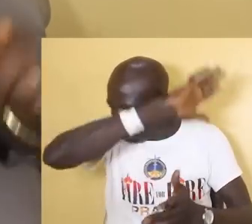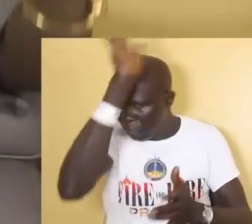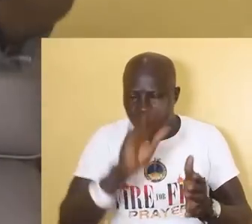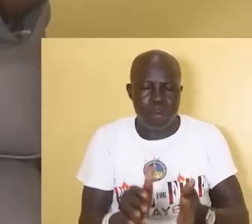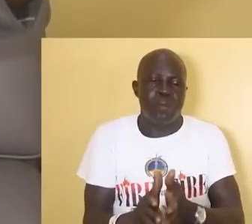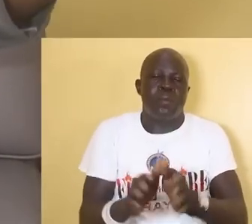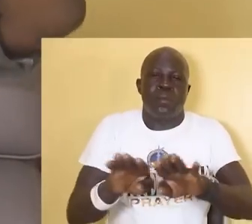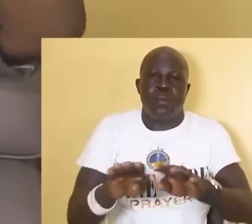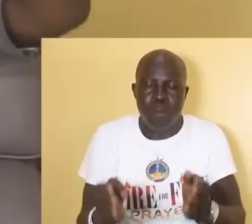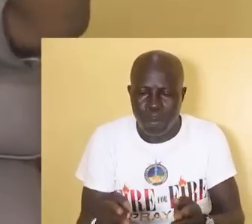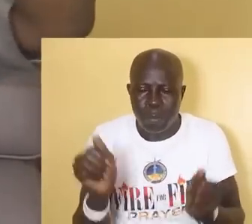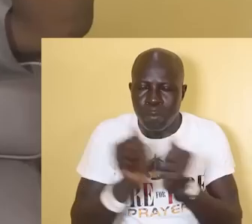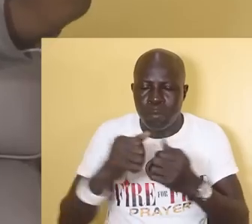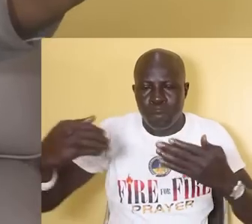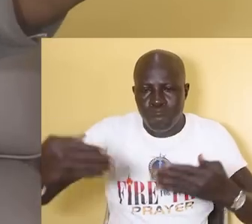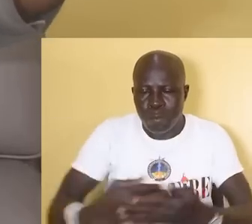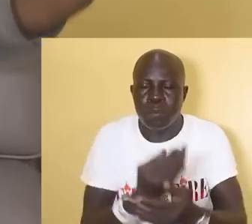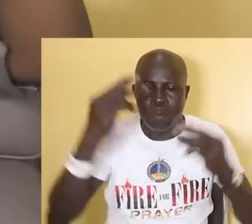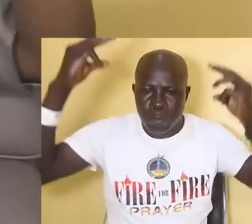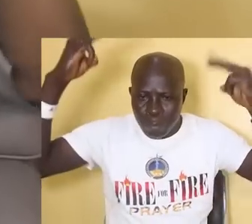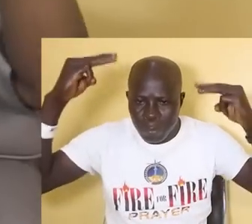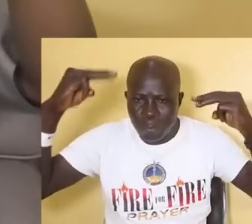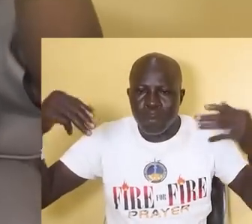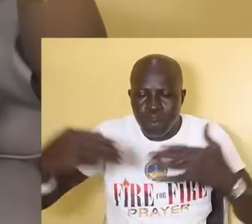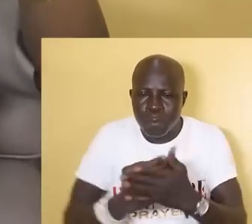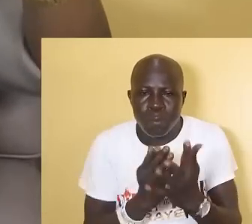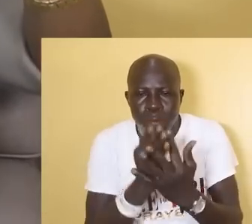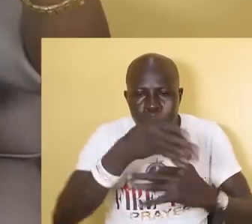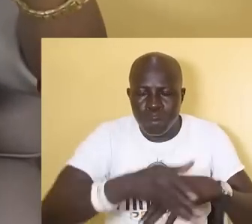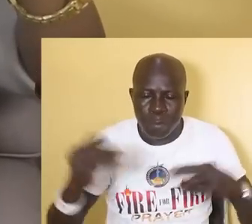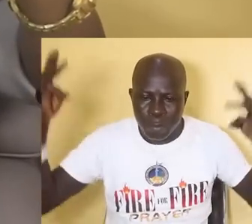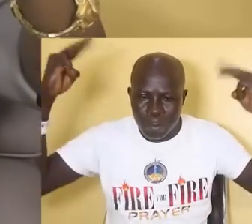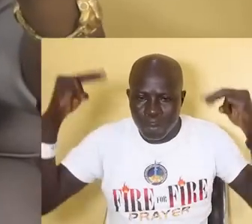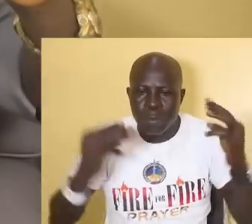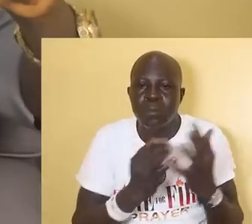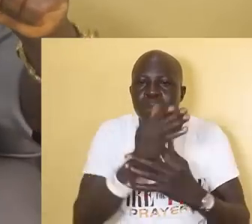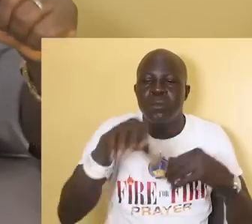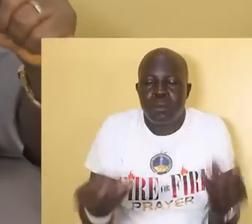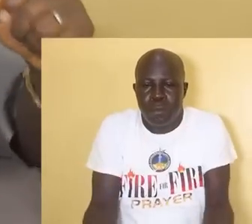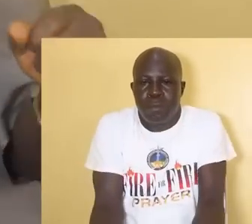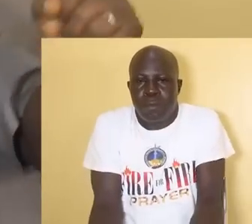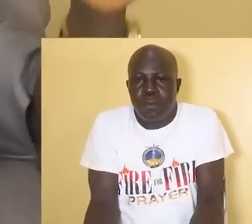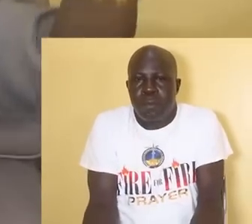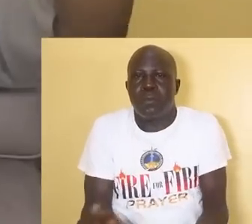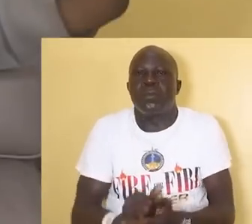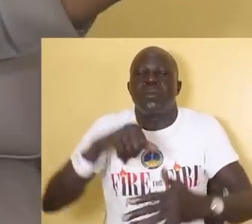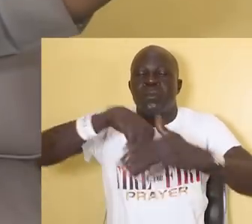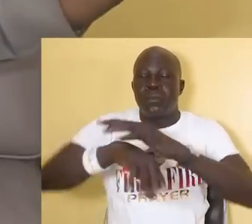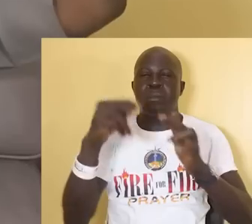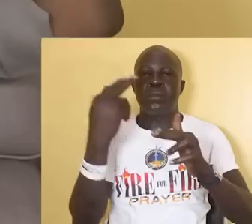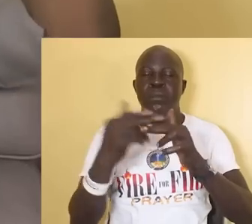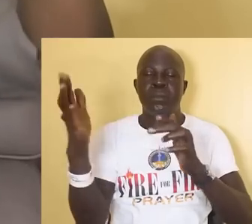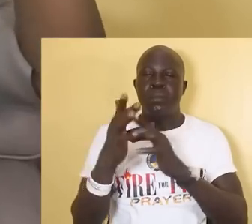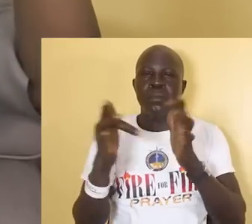to be opened through the dew of heaven, through the dew from heaven and dew from the ground.